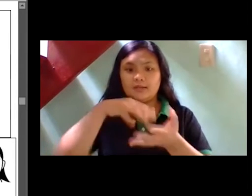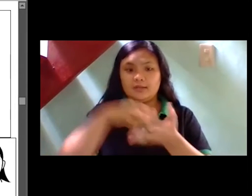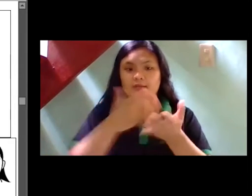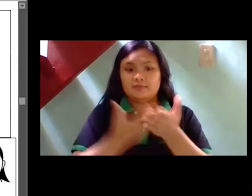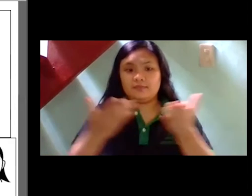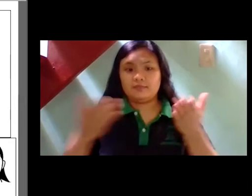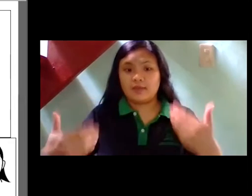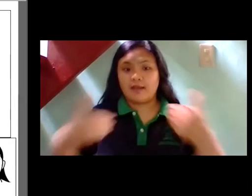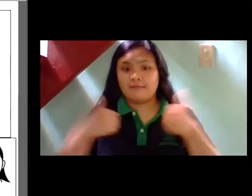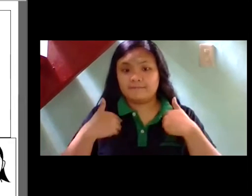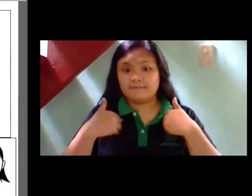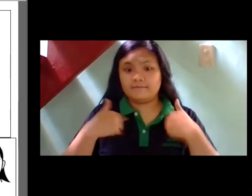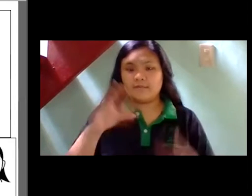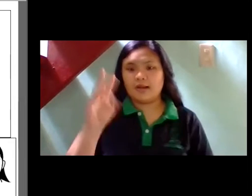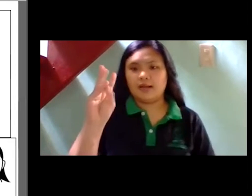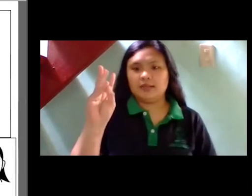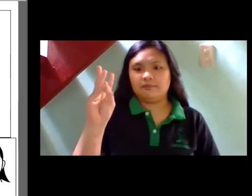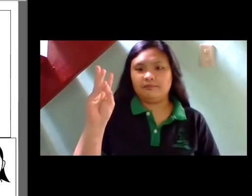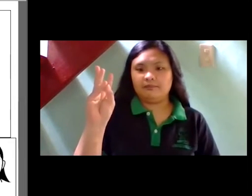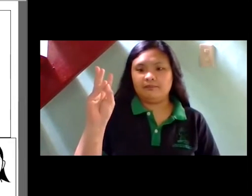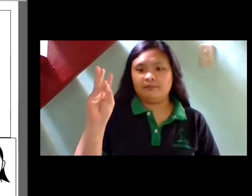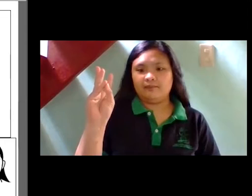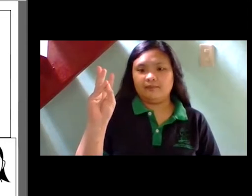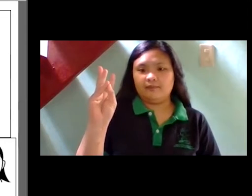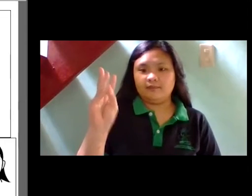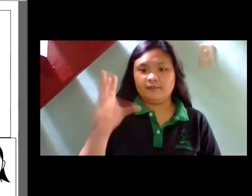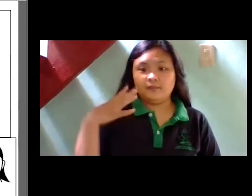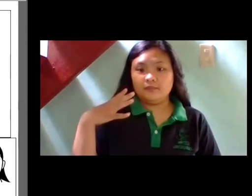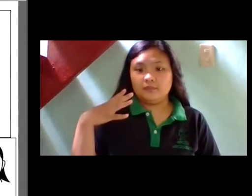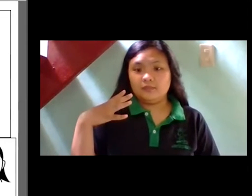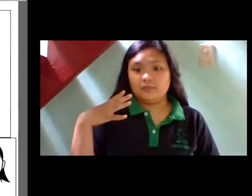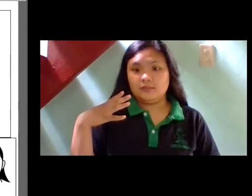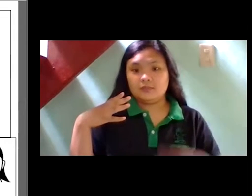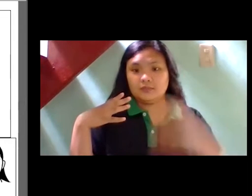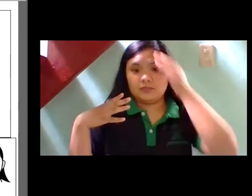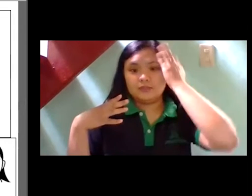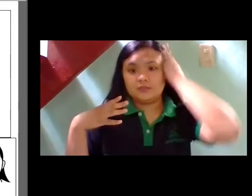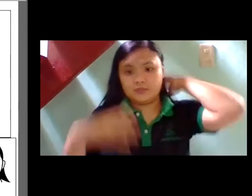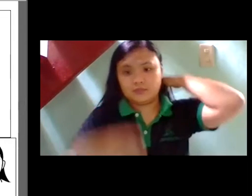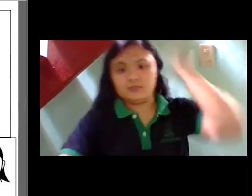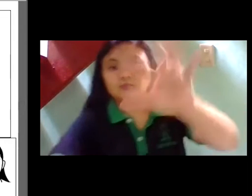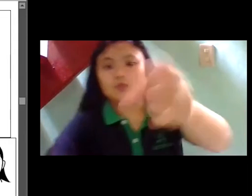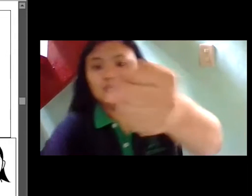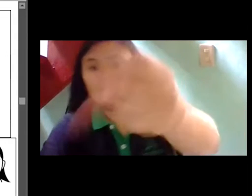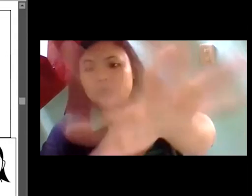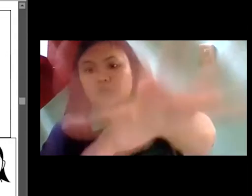something. I think sorry to interrupt, in this